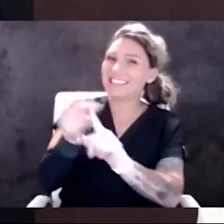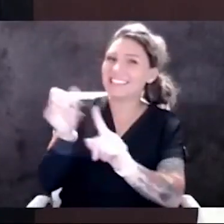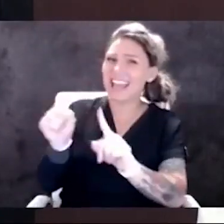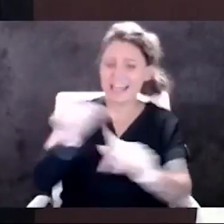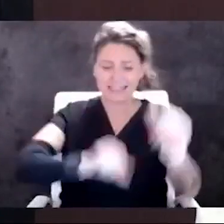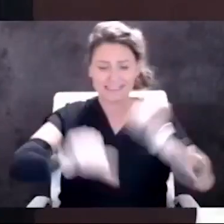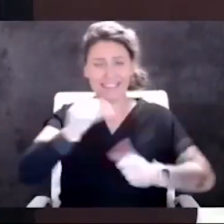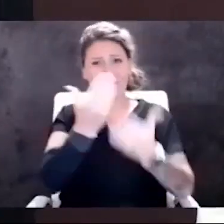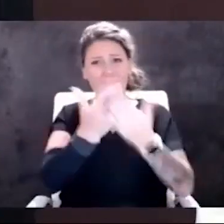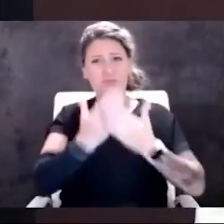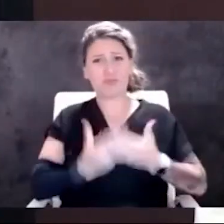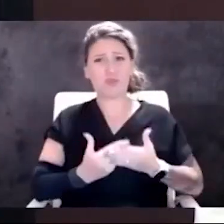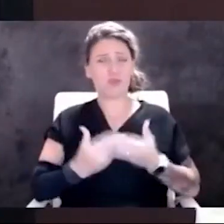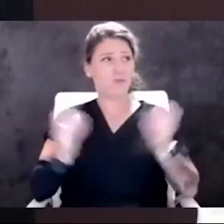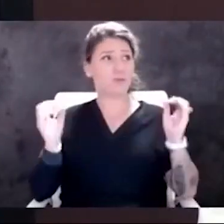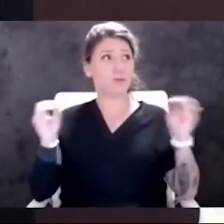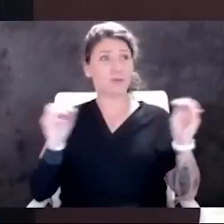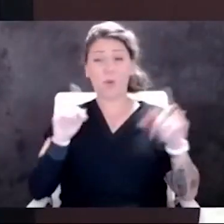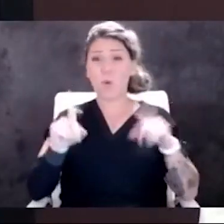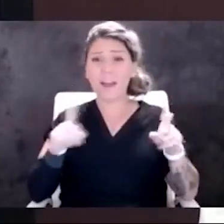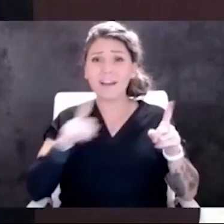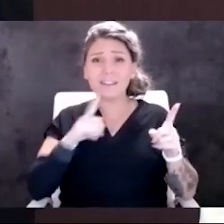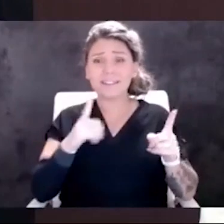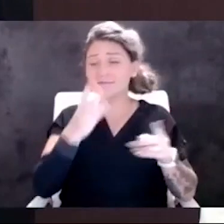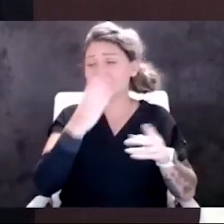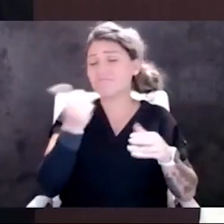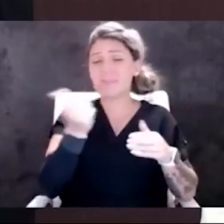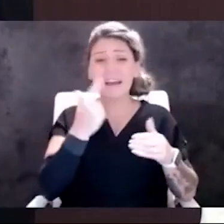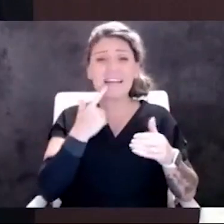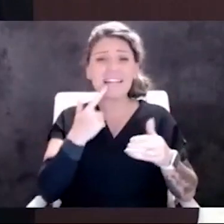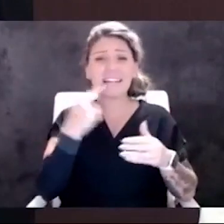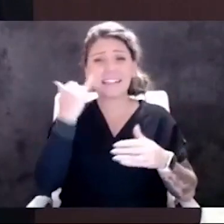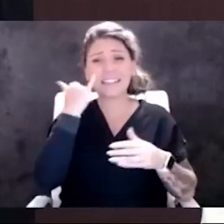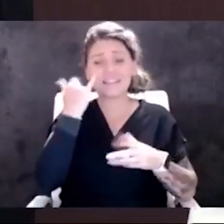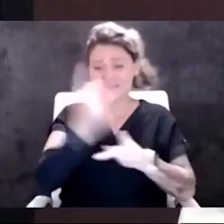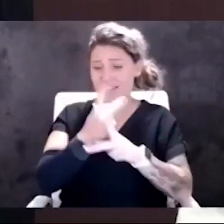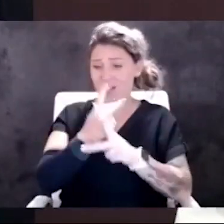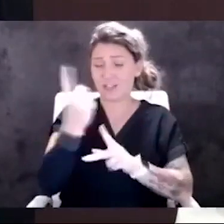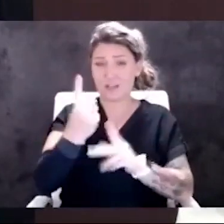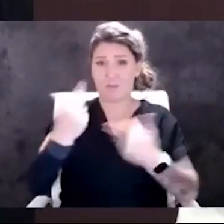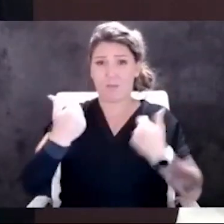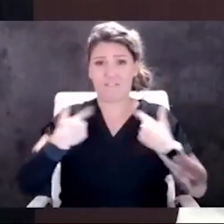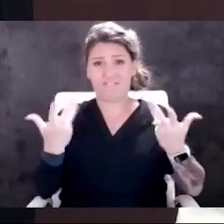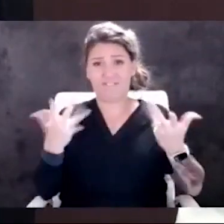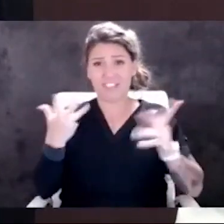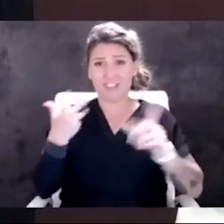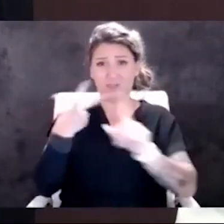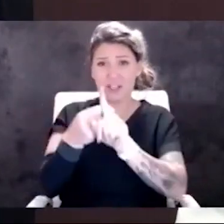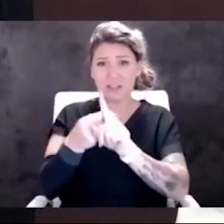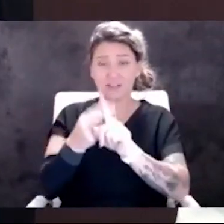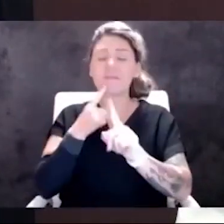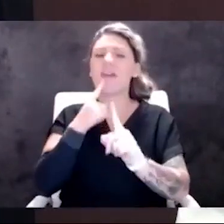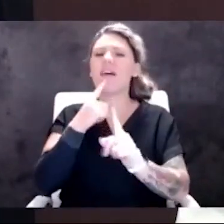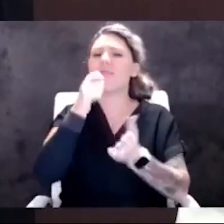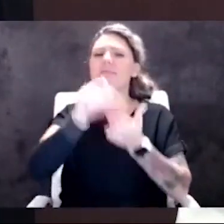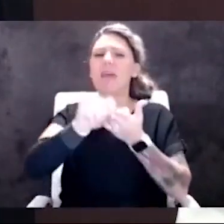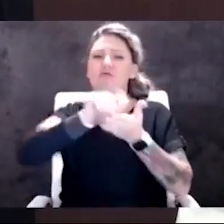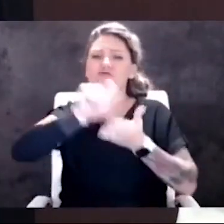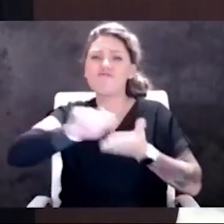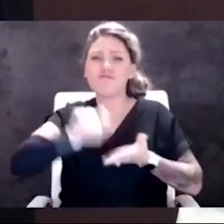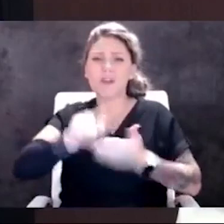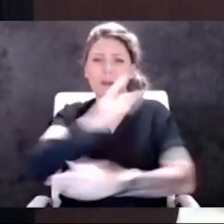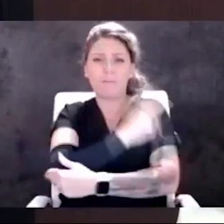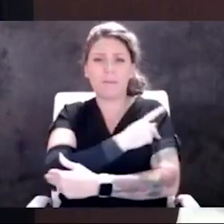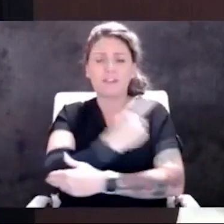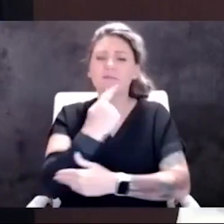question about that. You're safer being taken care of by somebody who's been vaccinated. I had a great letter that came to me about a month ago from a patient who said, I'm one